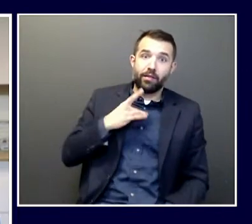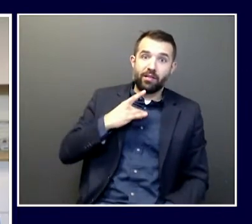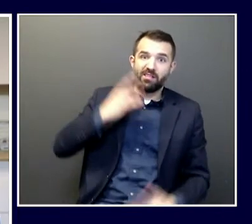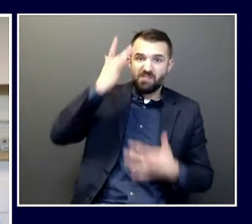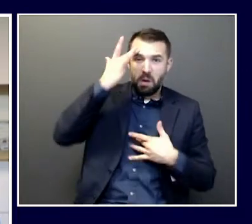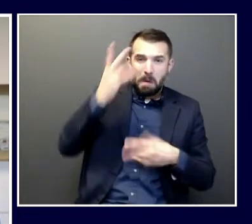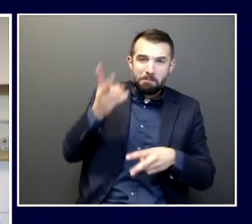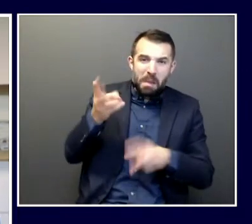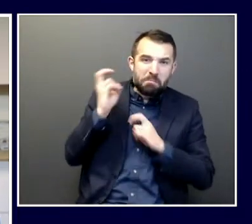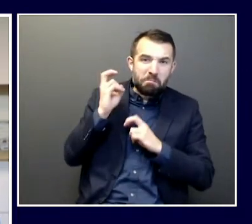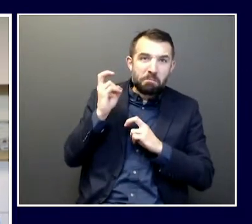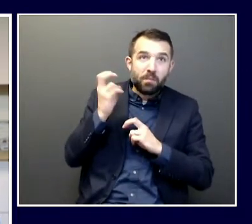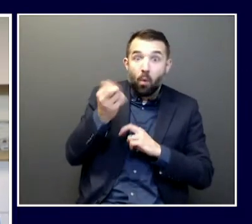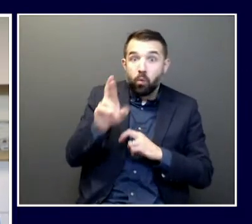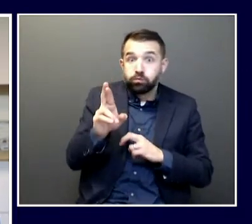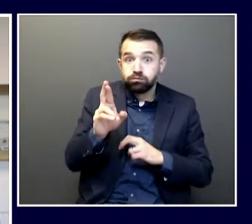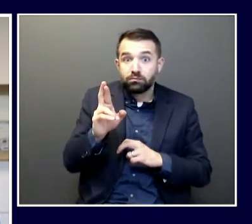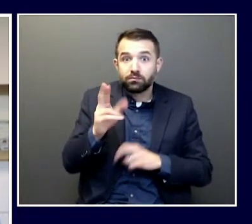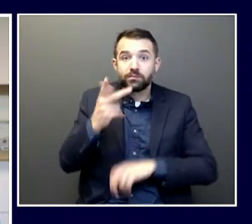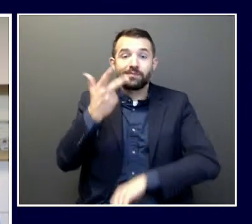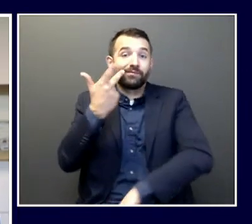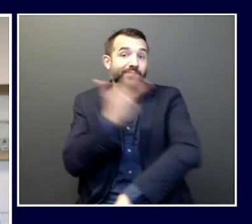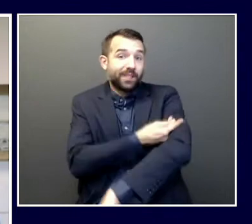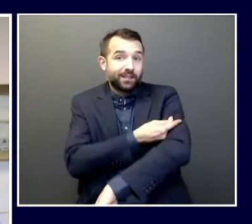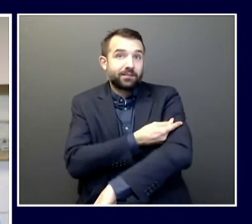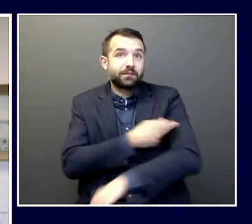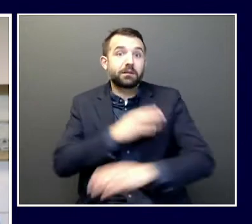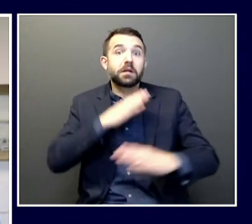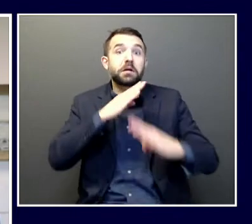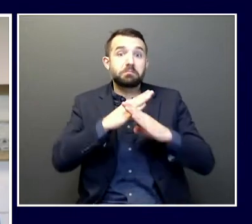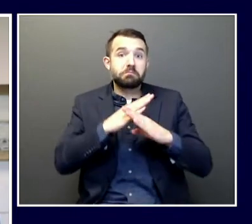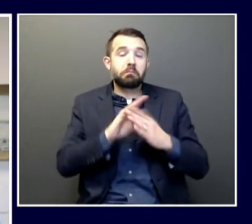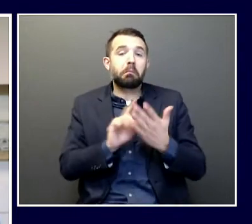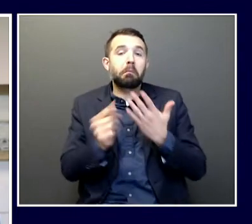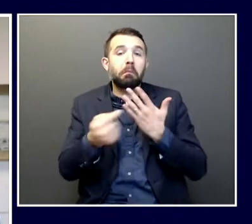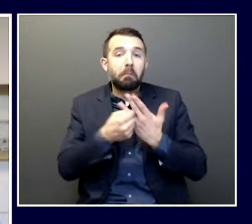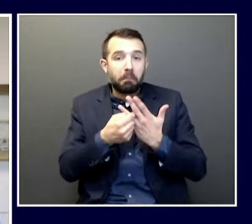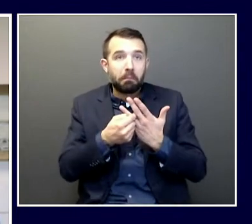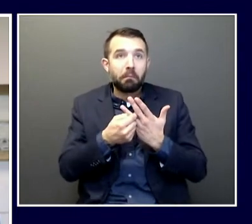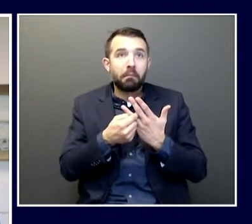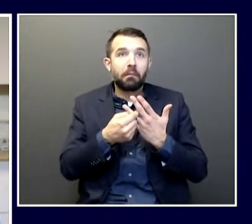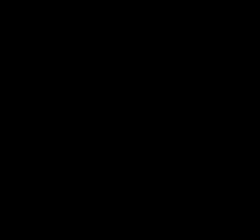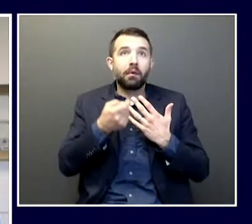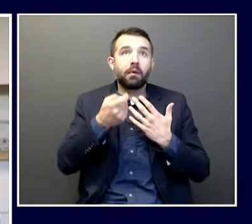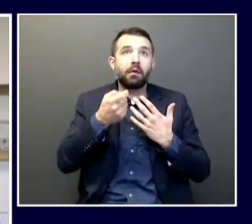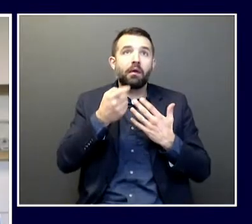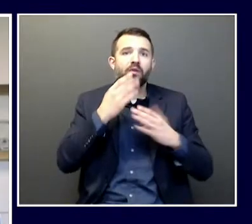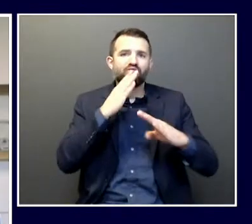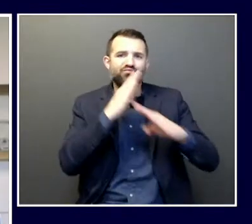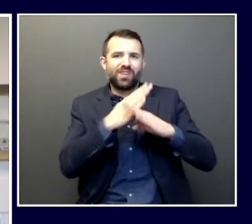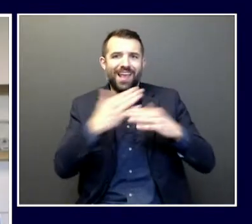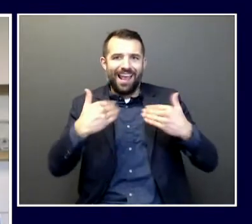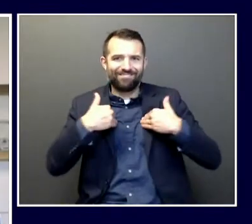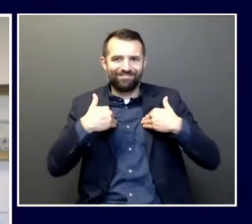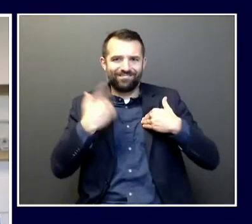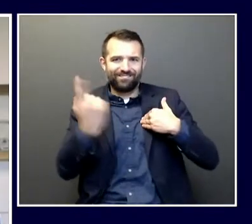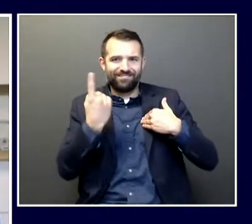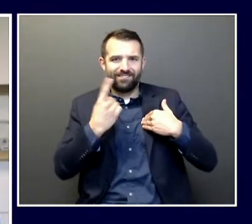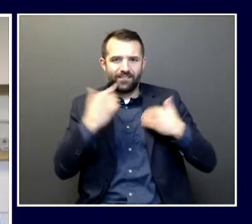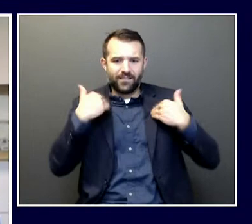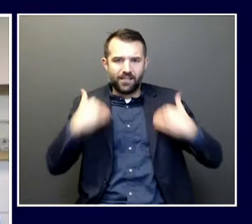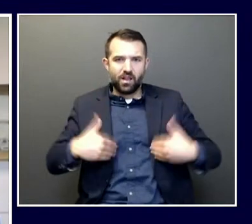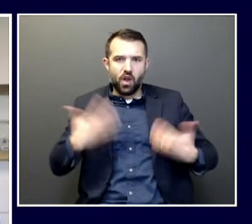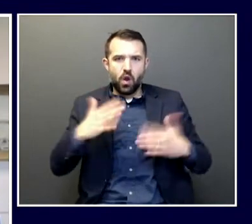day of the week, the answer is I'd rather, if I'm going to get COVID, go into it with the protection of the vaccine. Great, thank you. And the